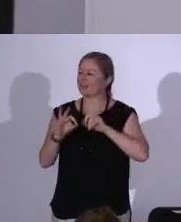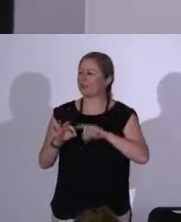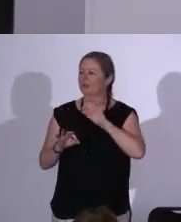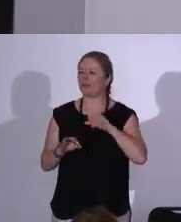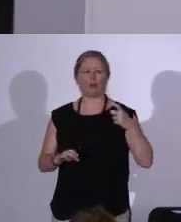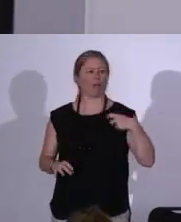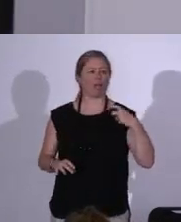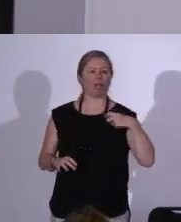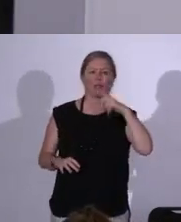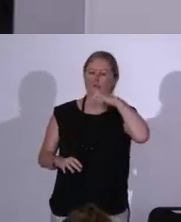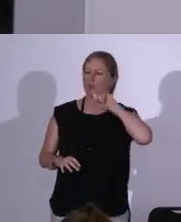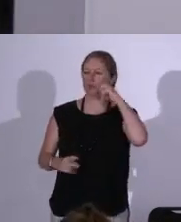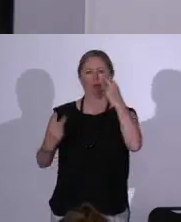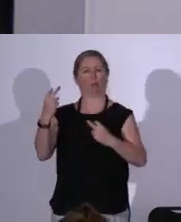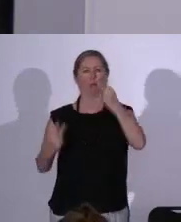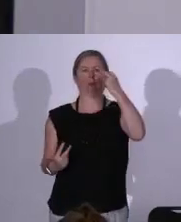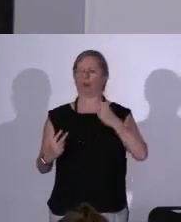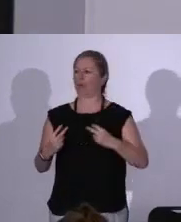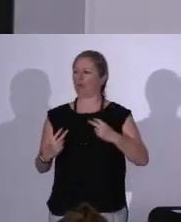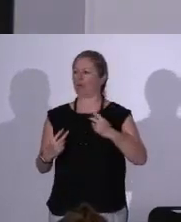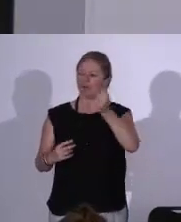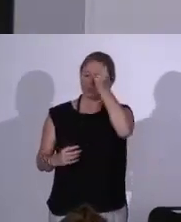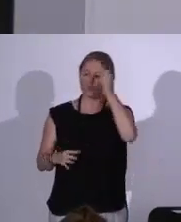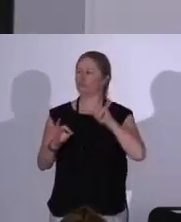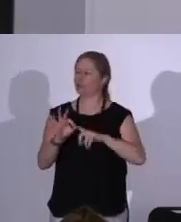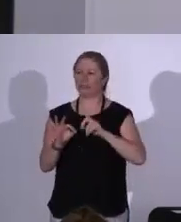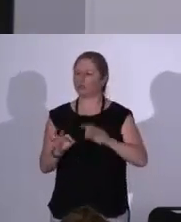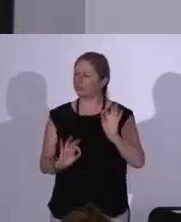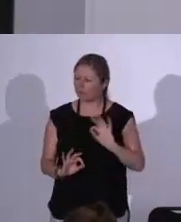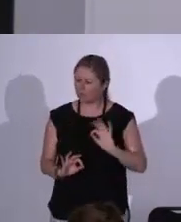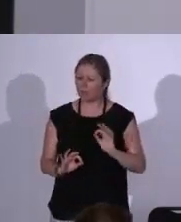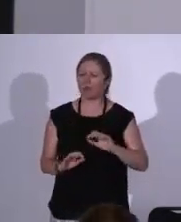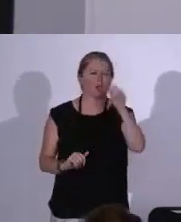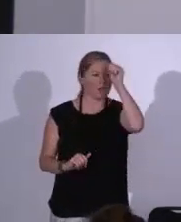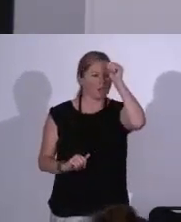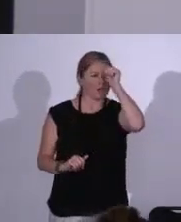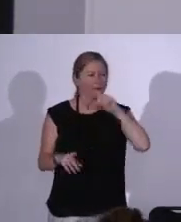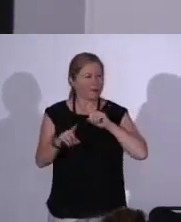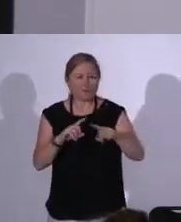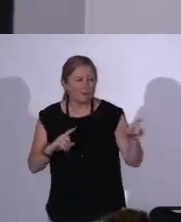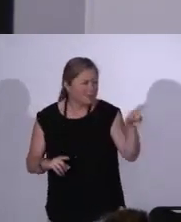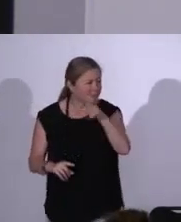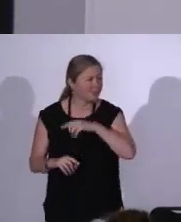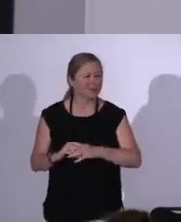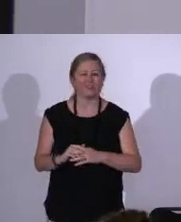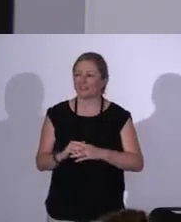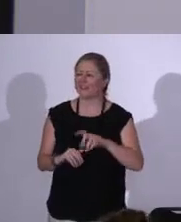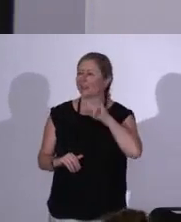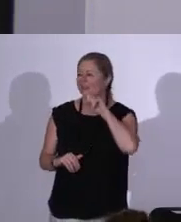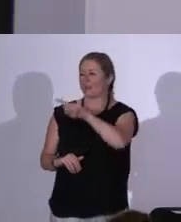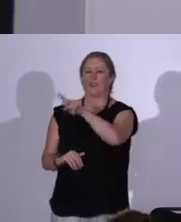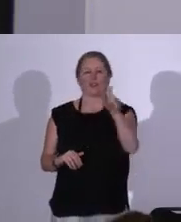being judged that was a silly question or anything like that. So I know most of you, and I know that you guys are the